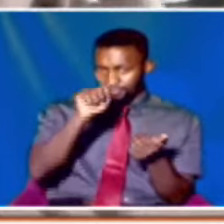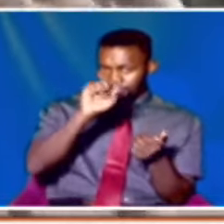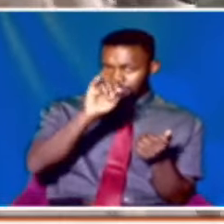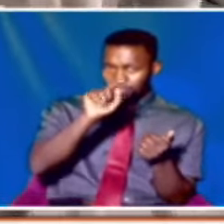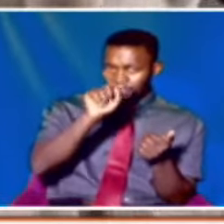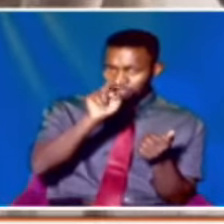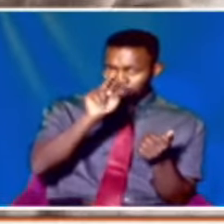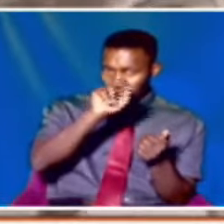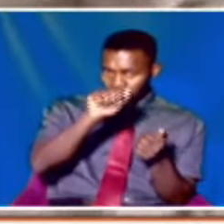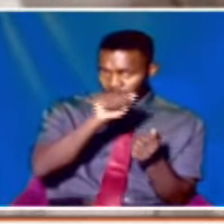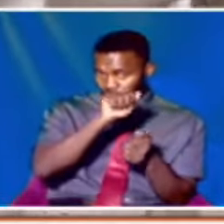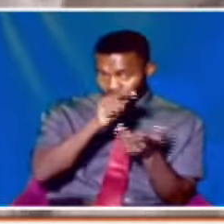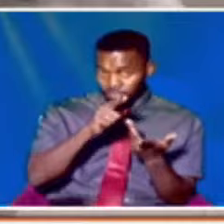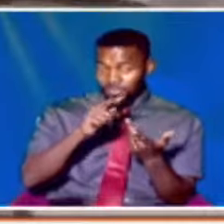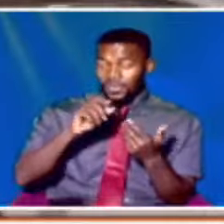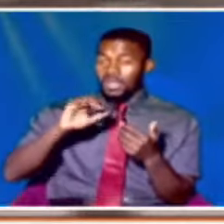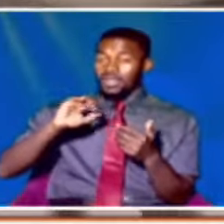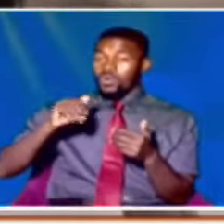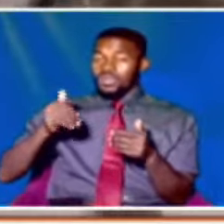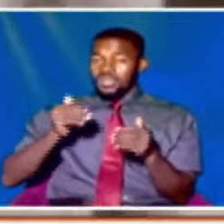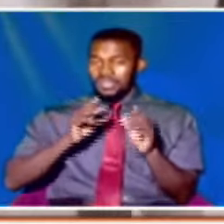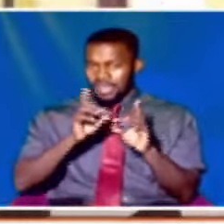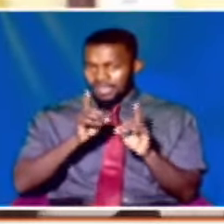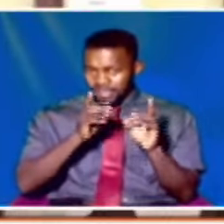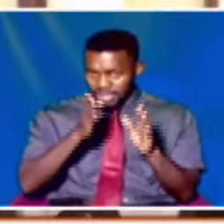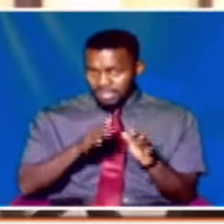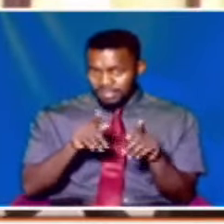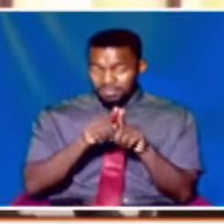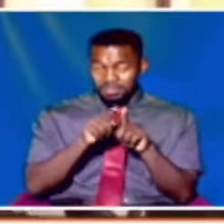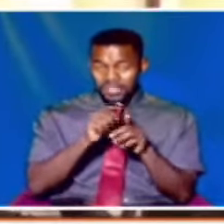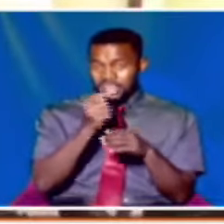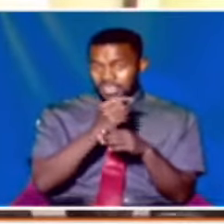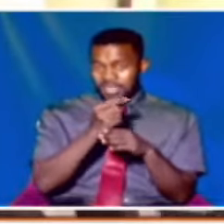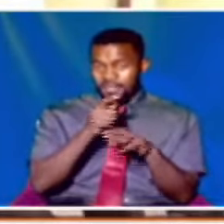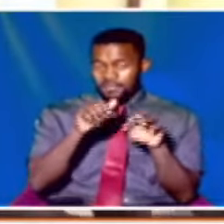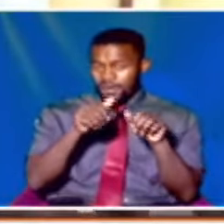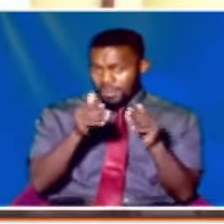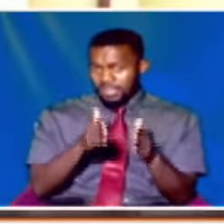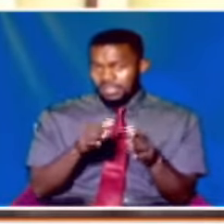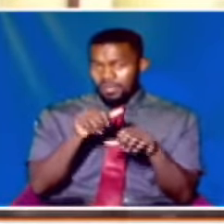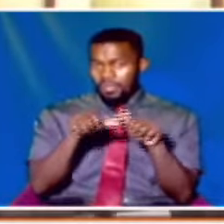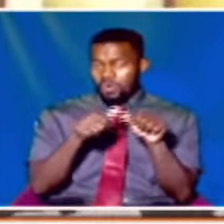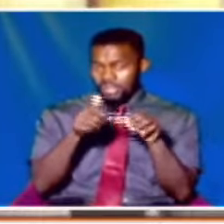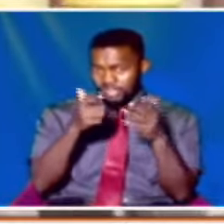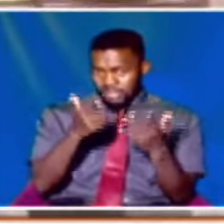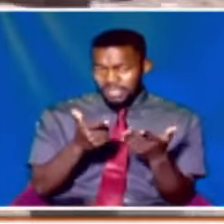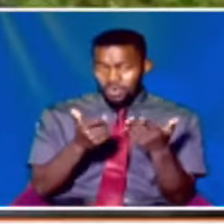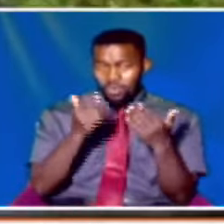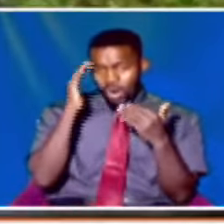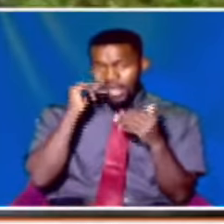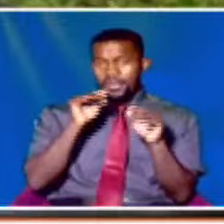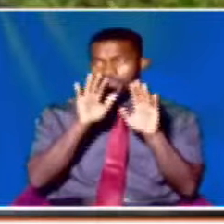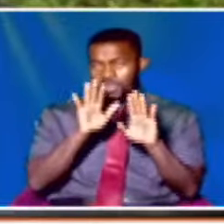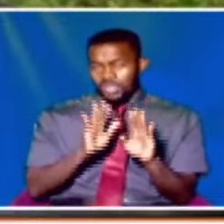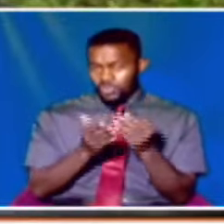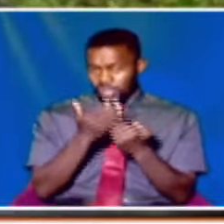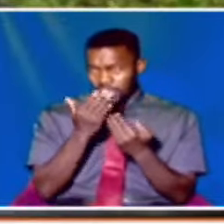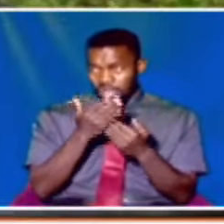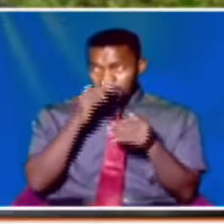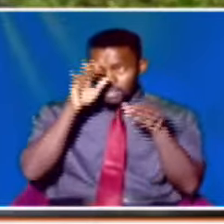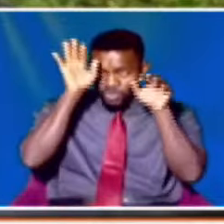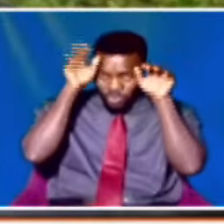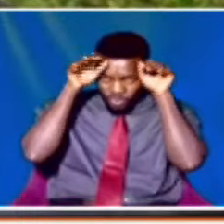country director for Ripple Effect, an organization training farmers on the importance of taking care of their donkeys. He asked the